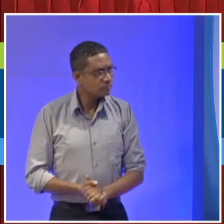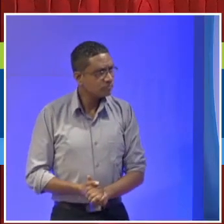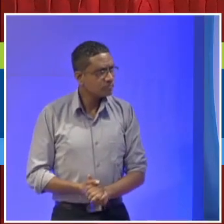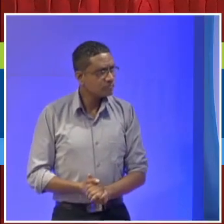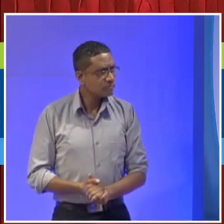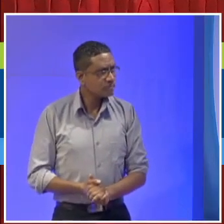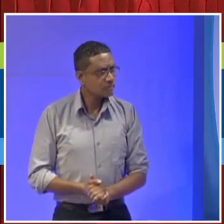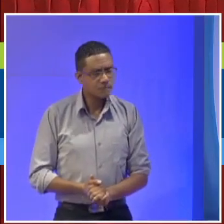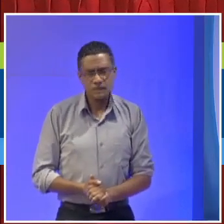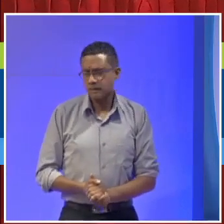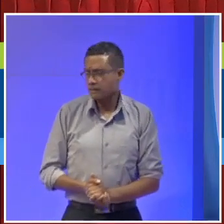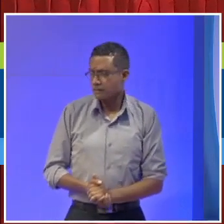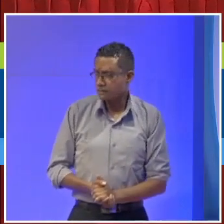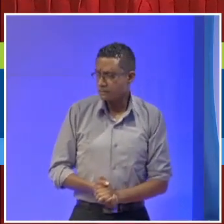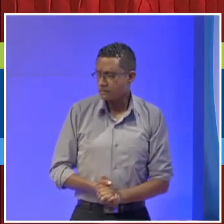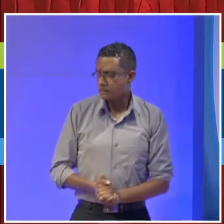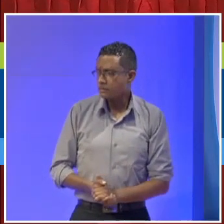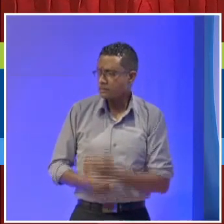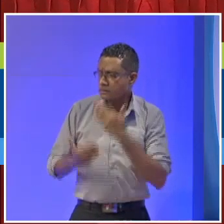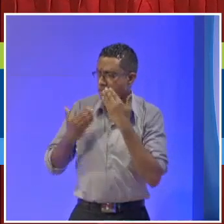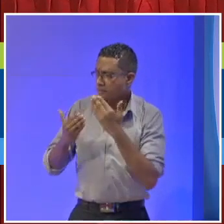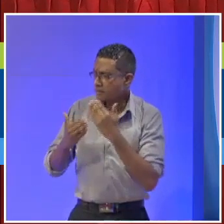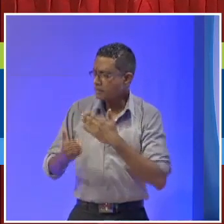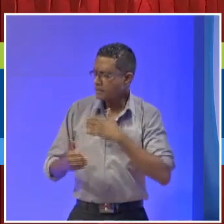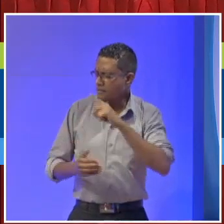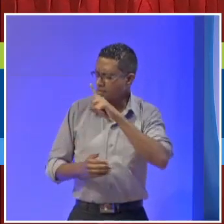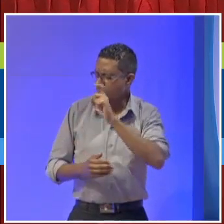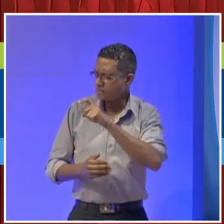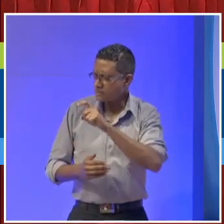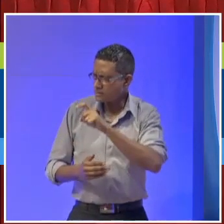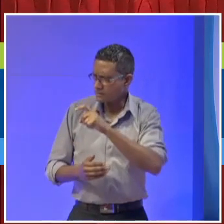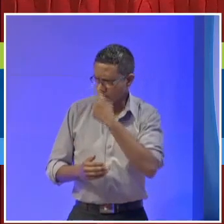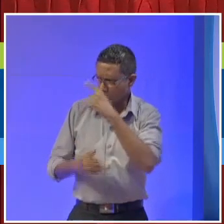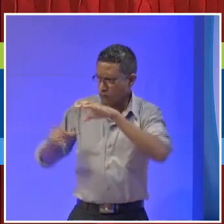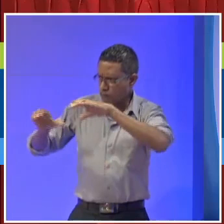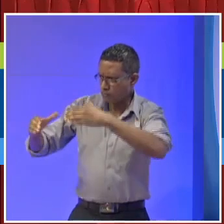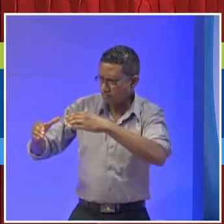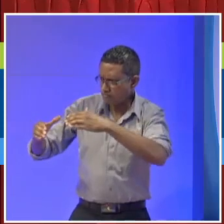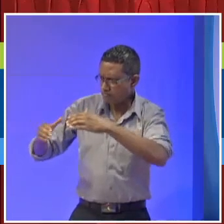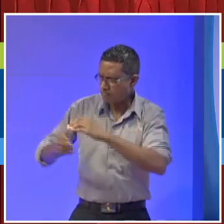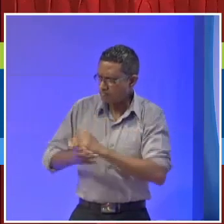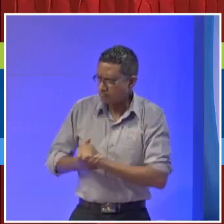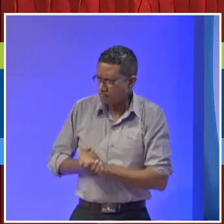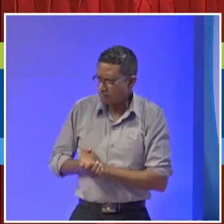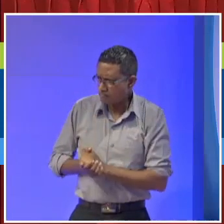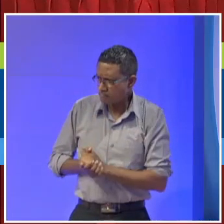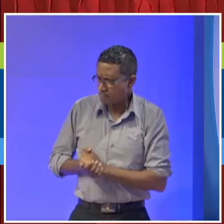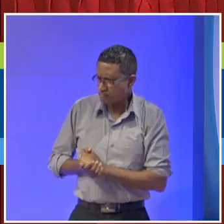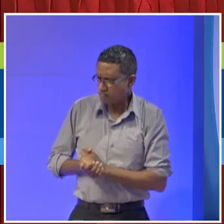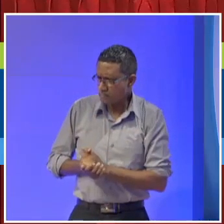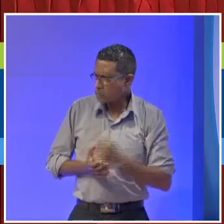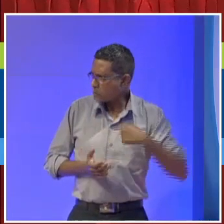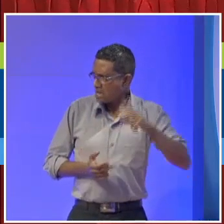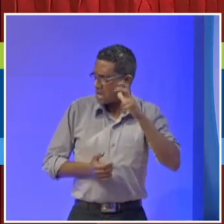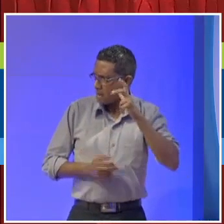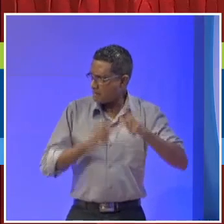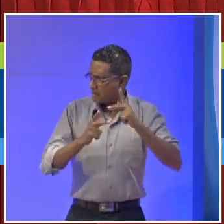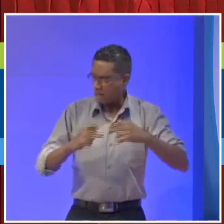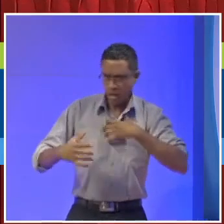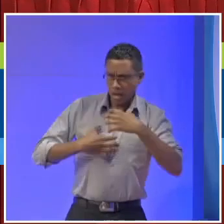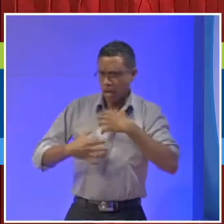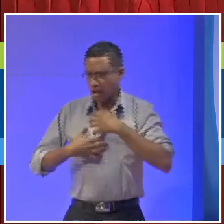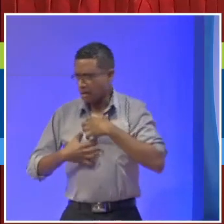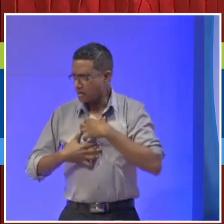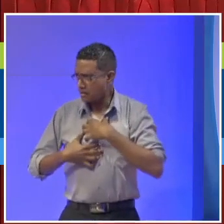All right, thank you all. My question is, the panel. We've received complaints of some relatives